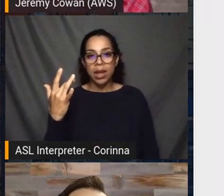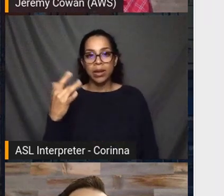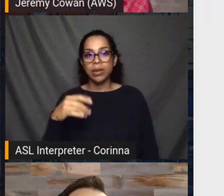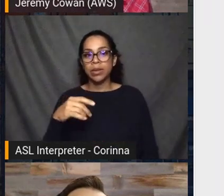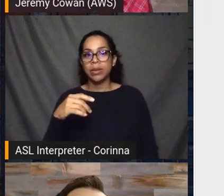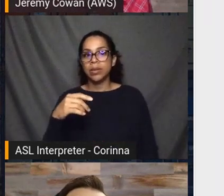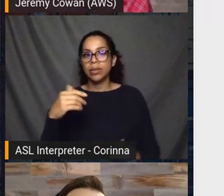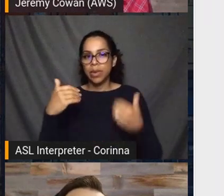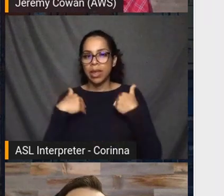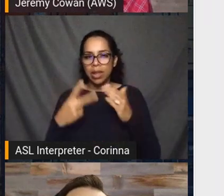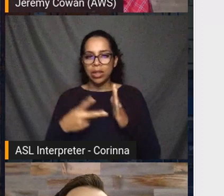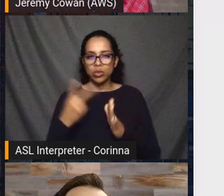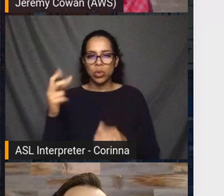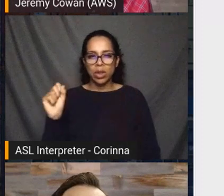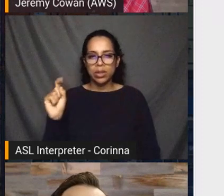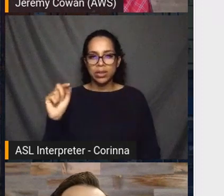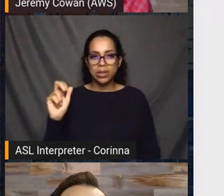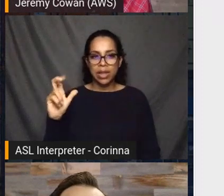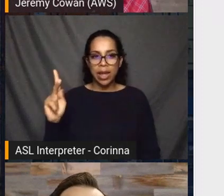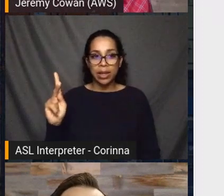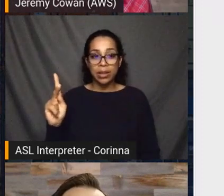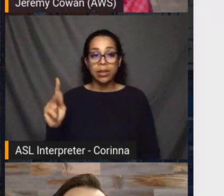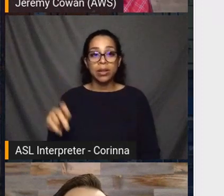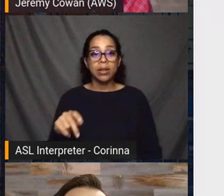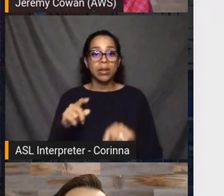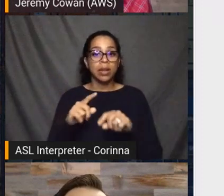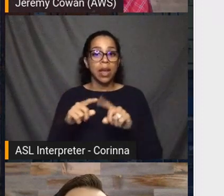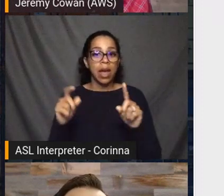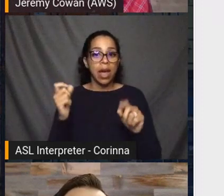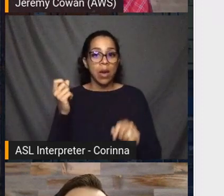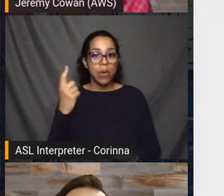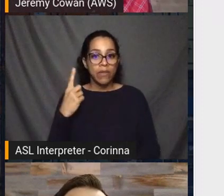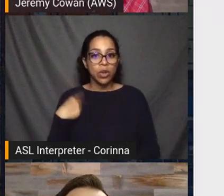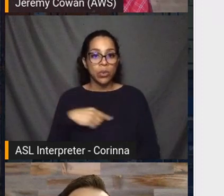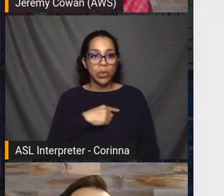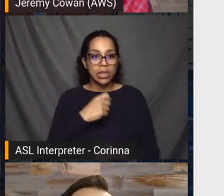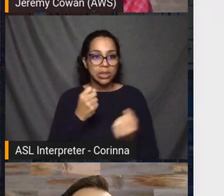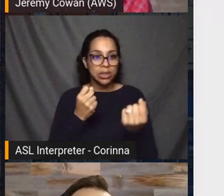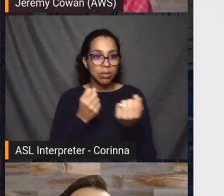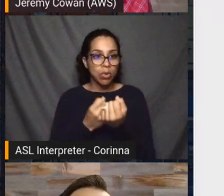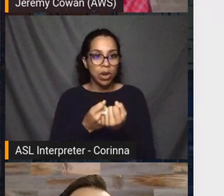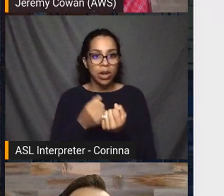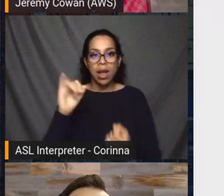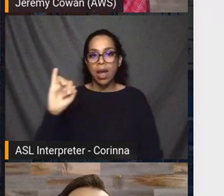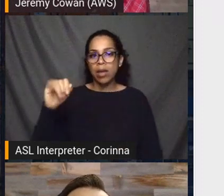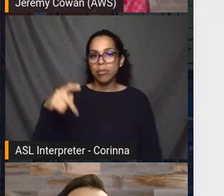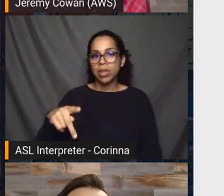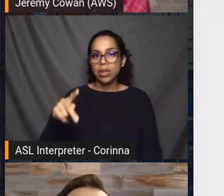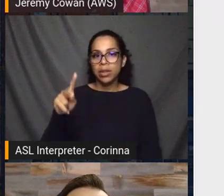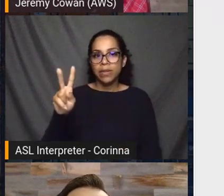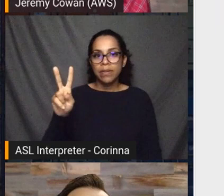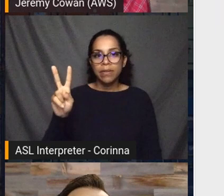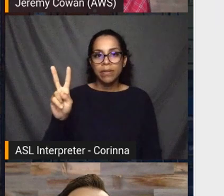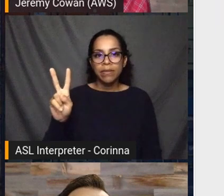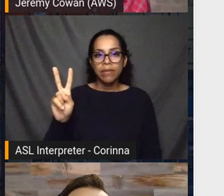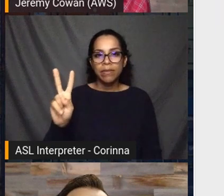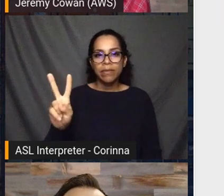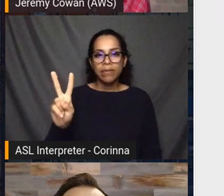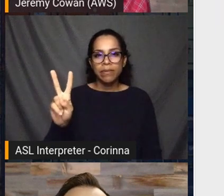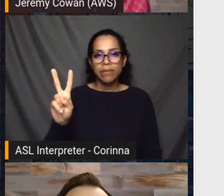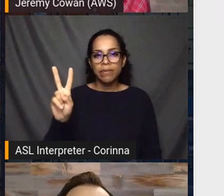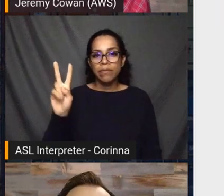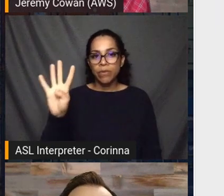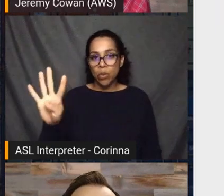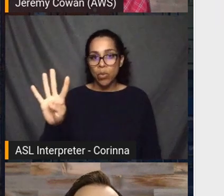dual stack. However, we do support IPv4 egress and IPv4 ingress with this IPv6